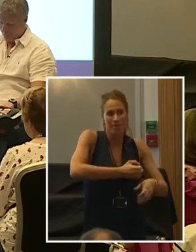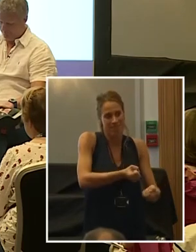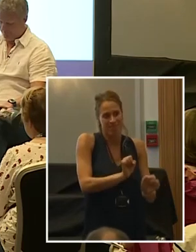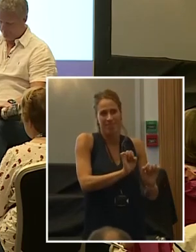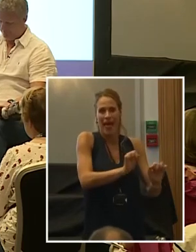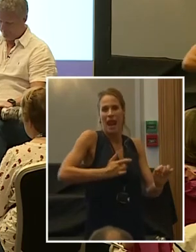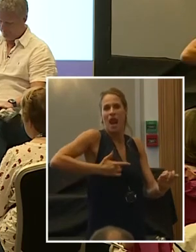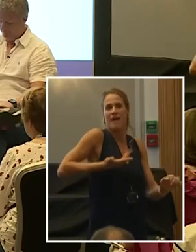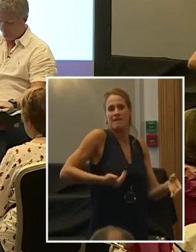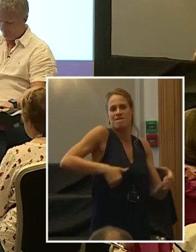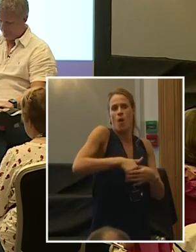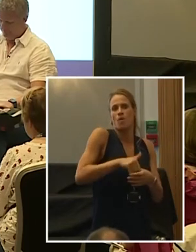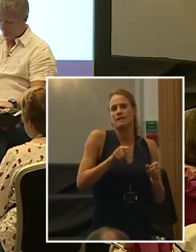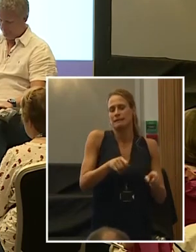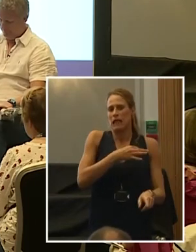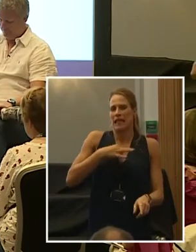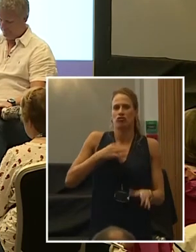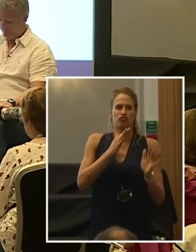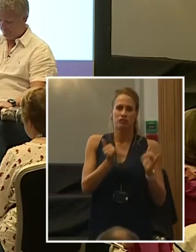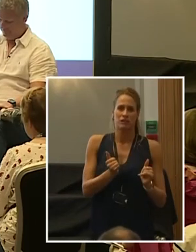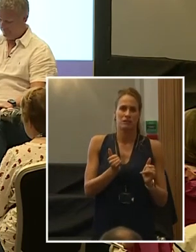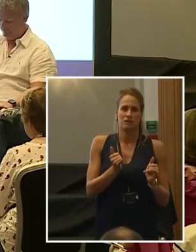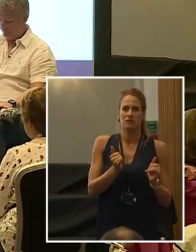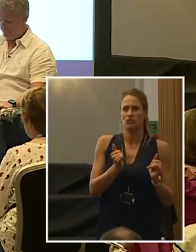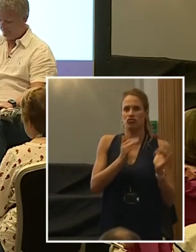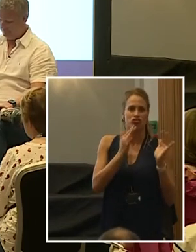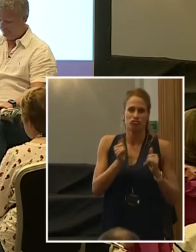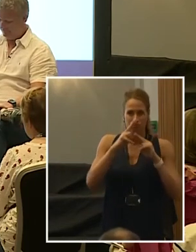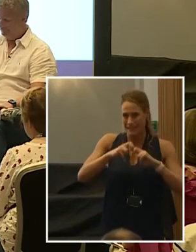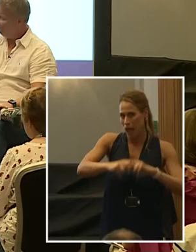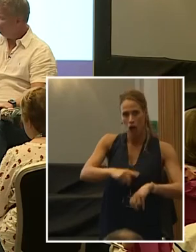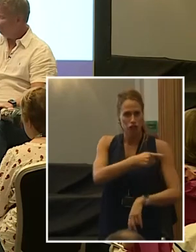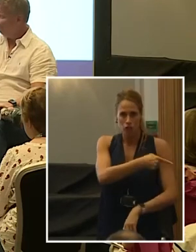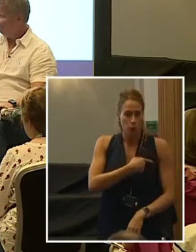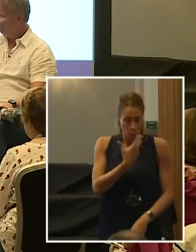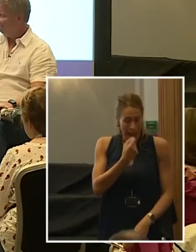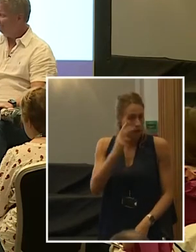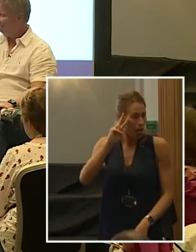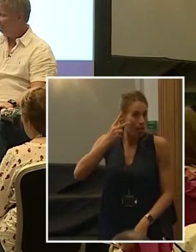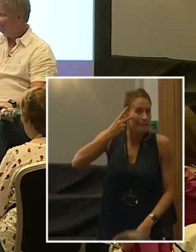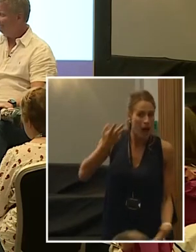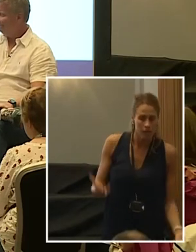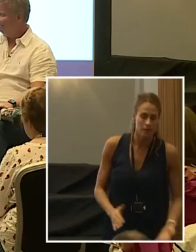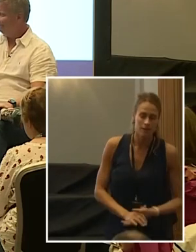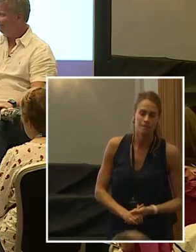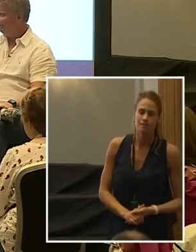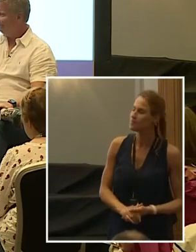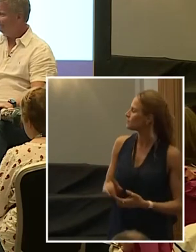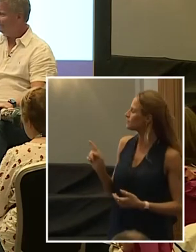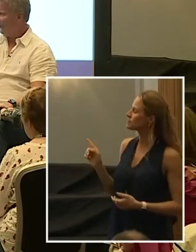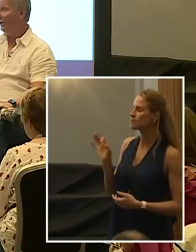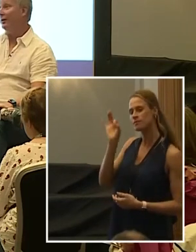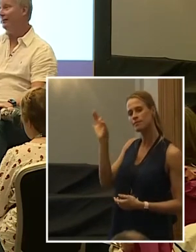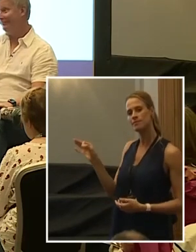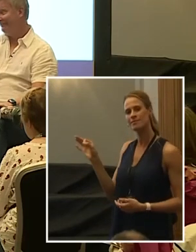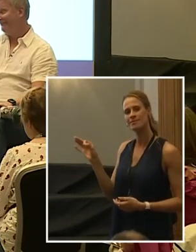So you're more than welcome to say no at any point. And were the team at Oxford in touch with you